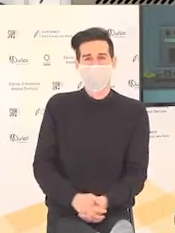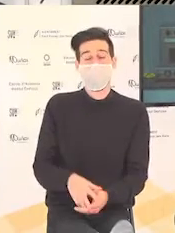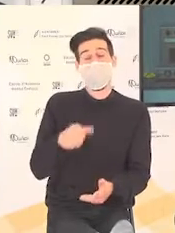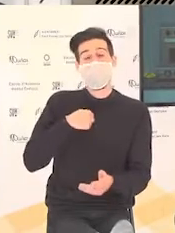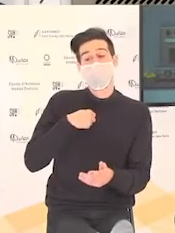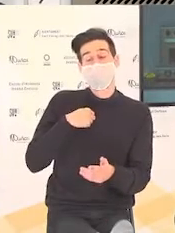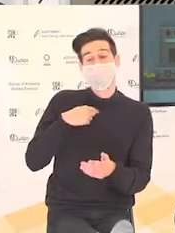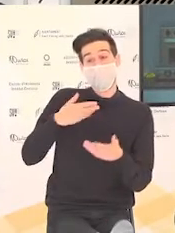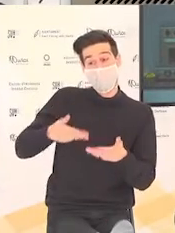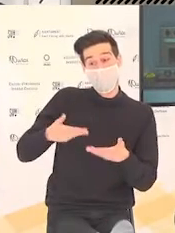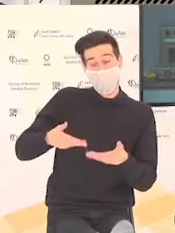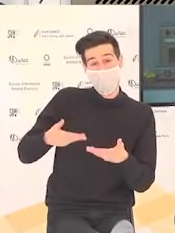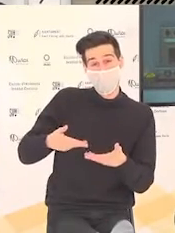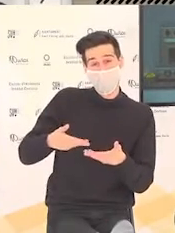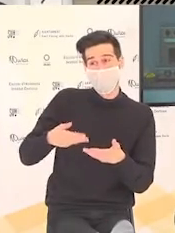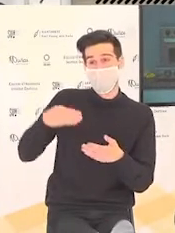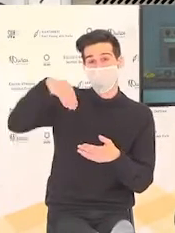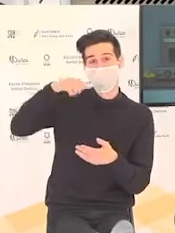que he preparado.